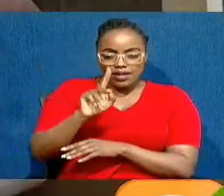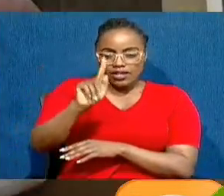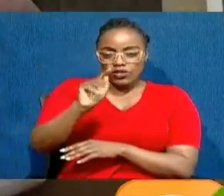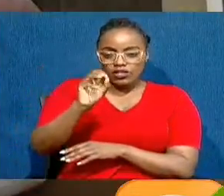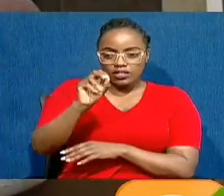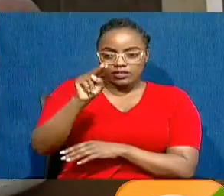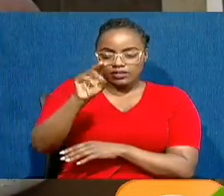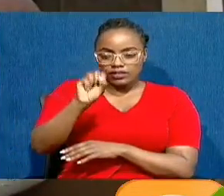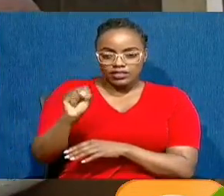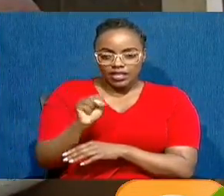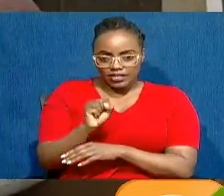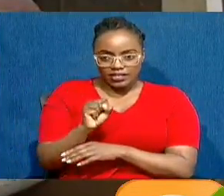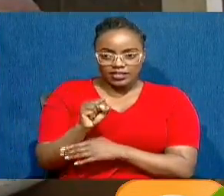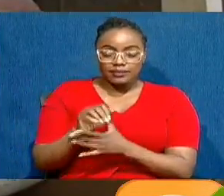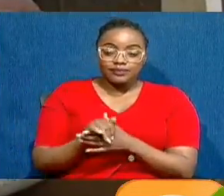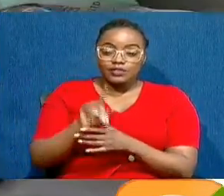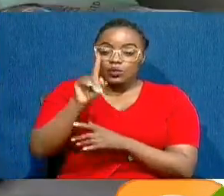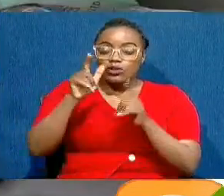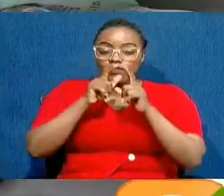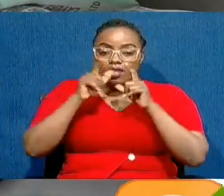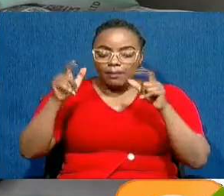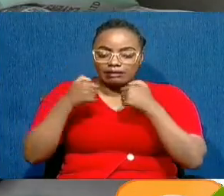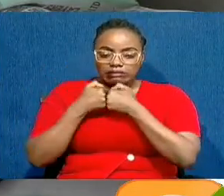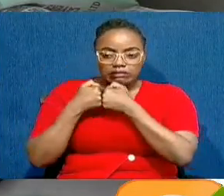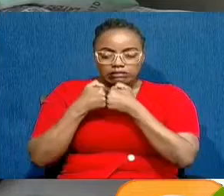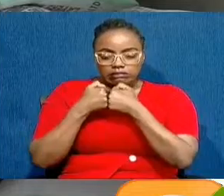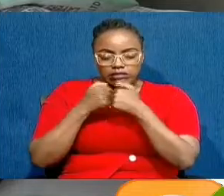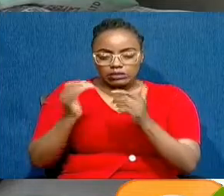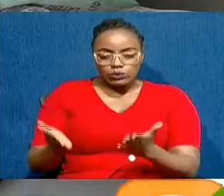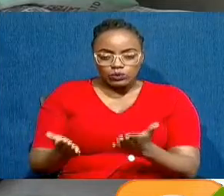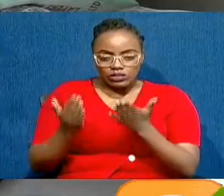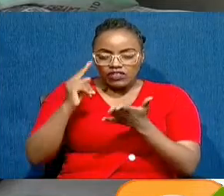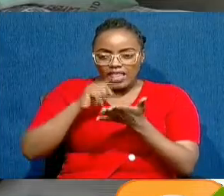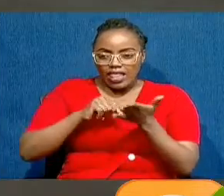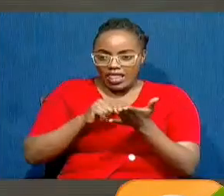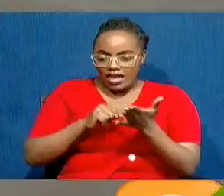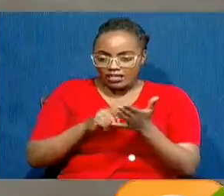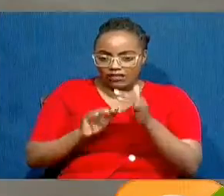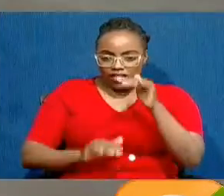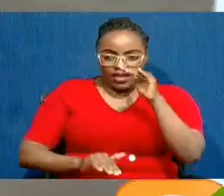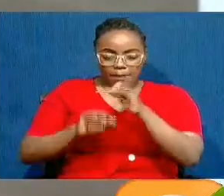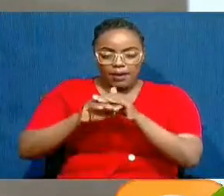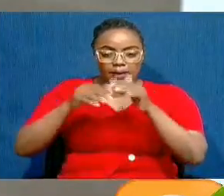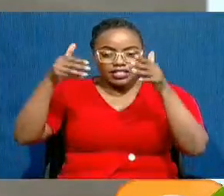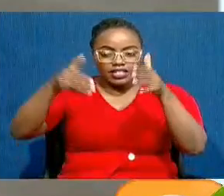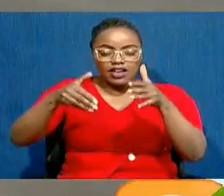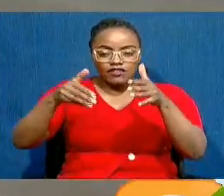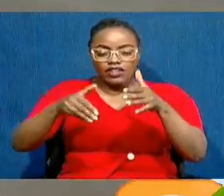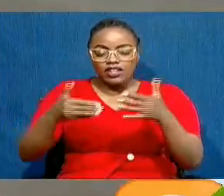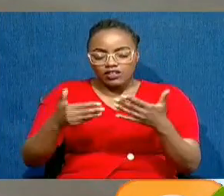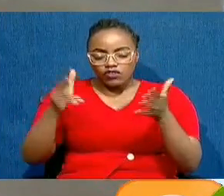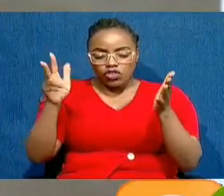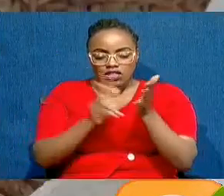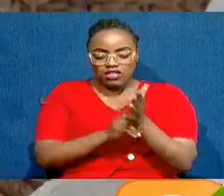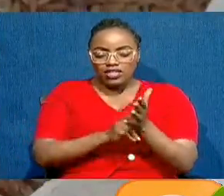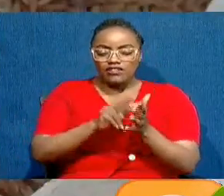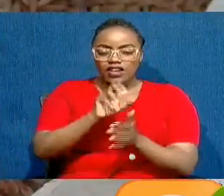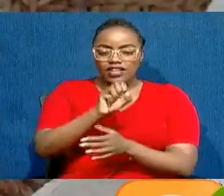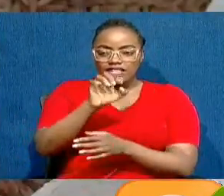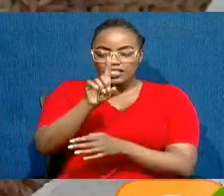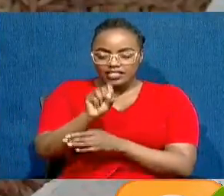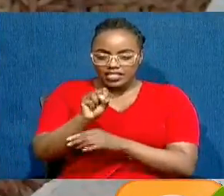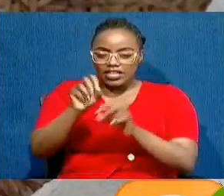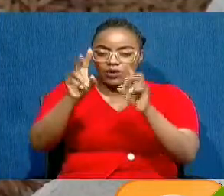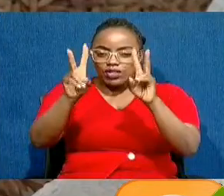tons. One of the main constraints to boosting rice output is the limited availability of certified seed, an